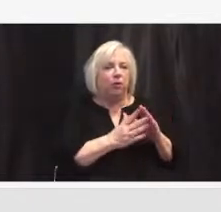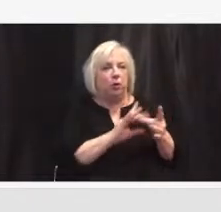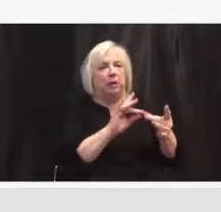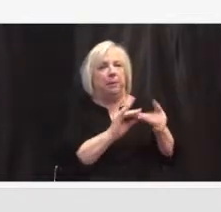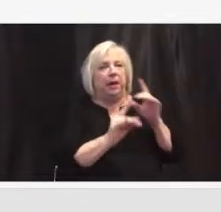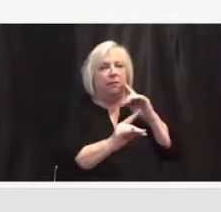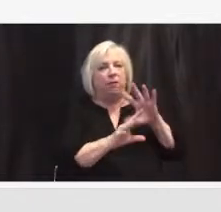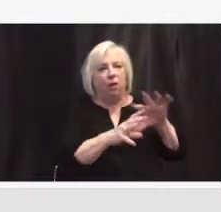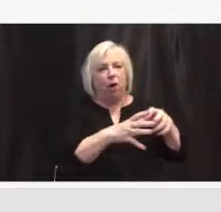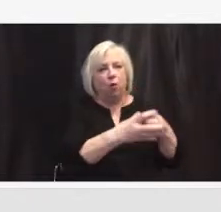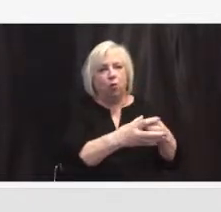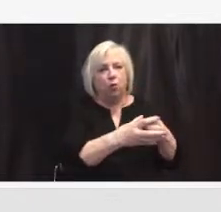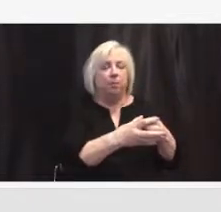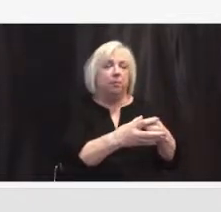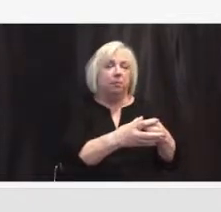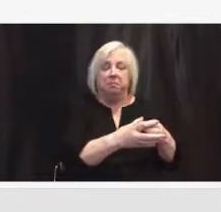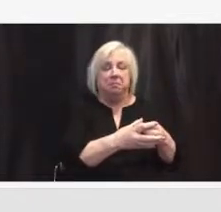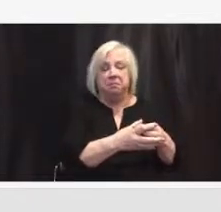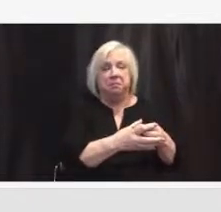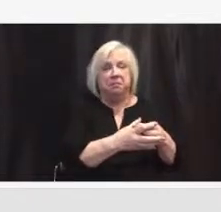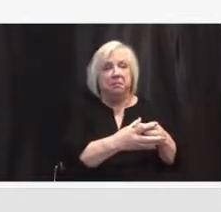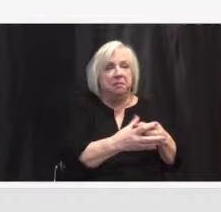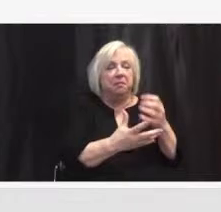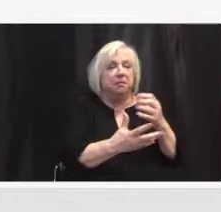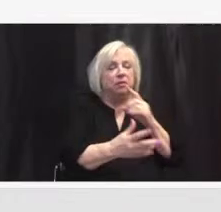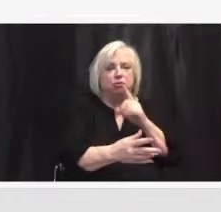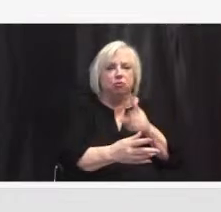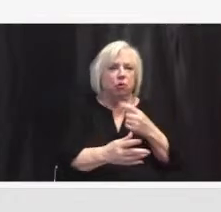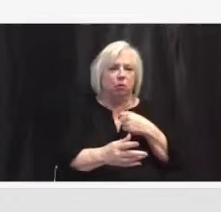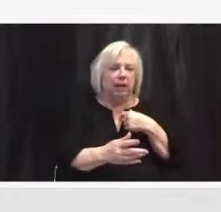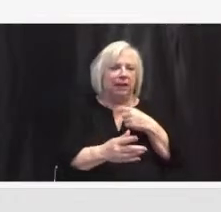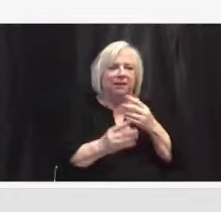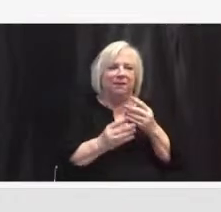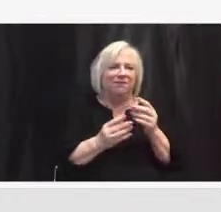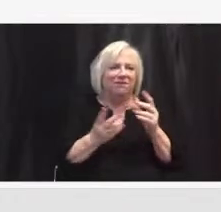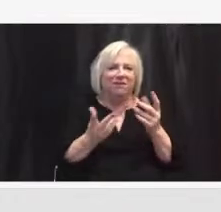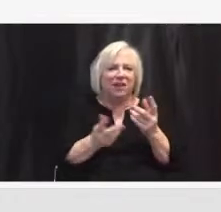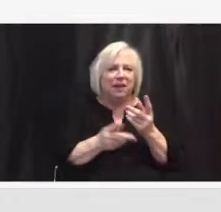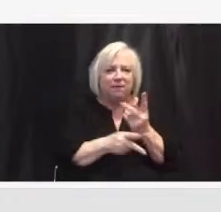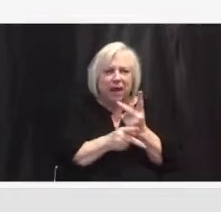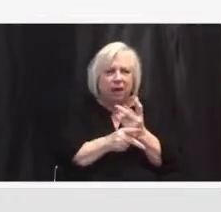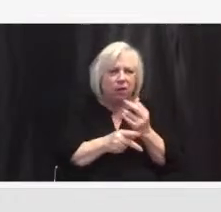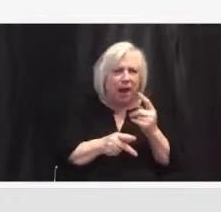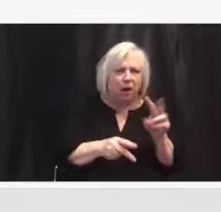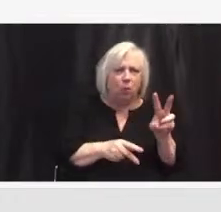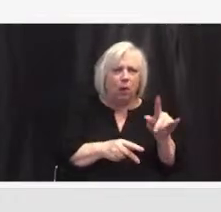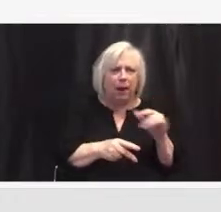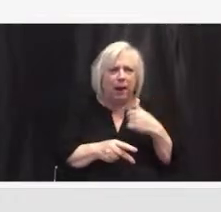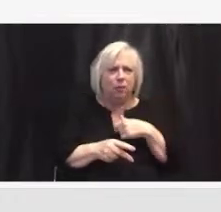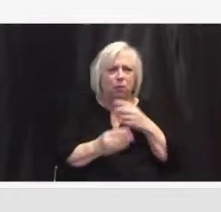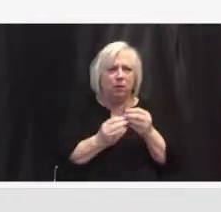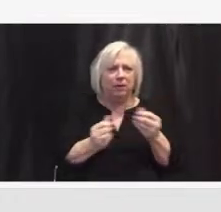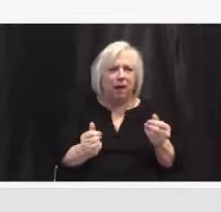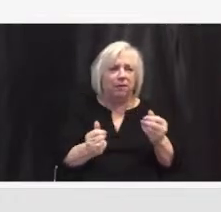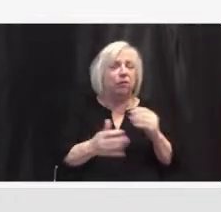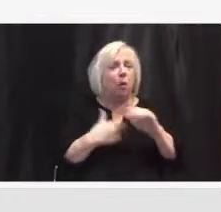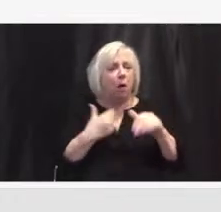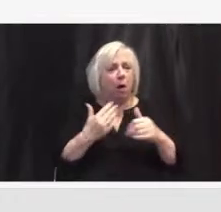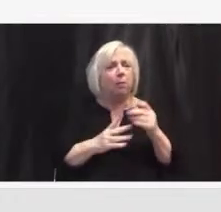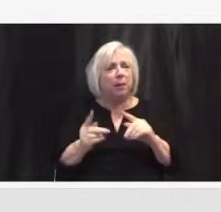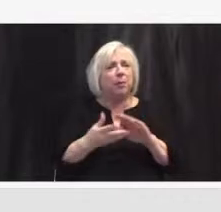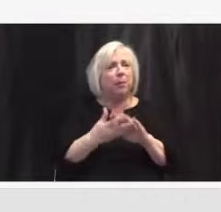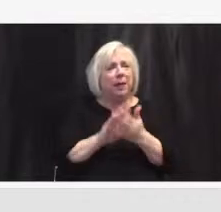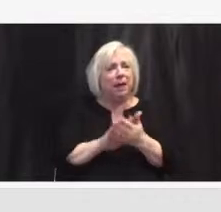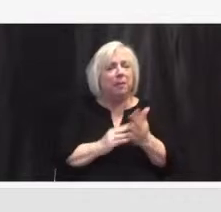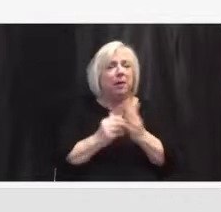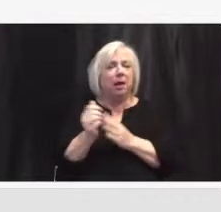be confrontational, certainly let's figure out how we can resolve this so that everyone is comfortable. I don't want them